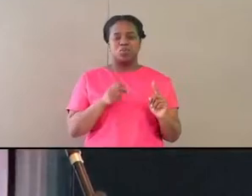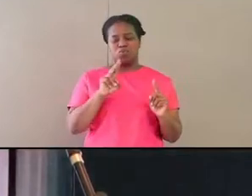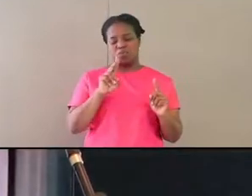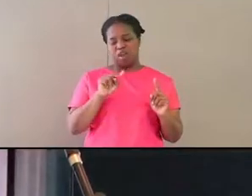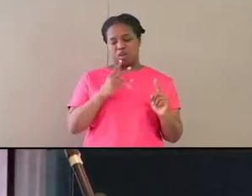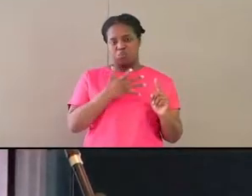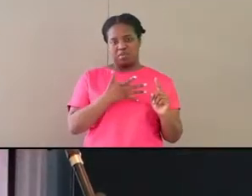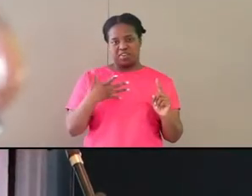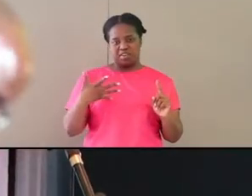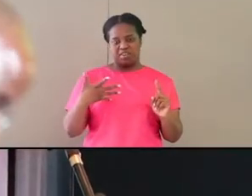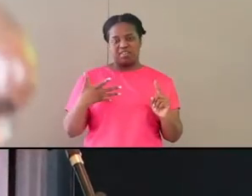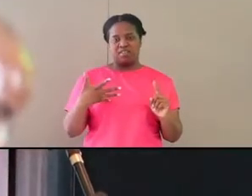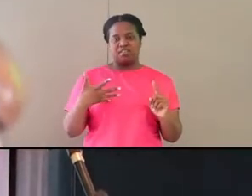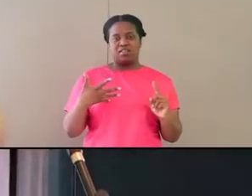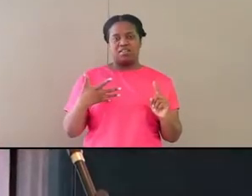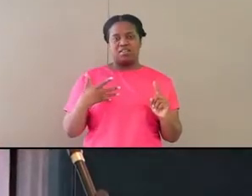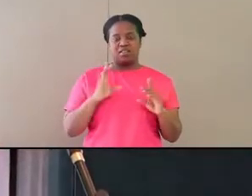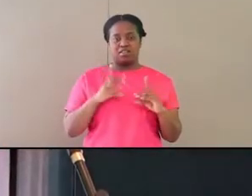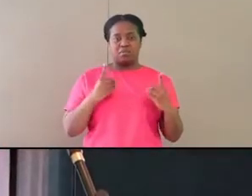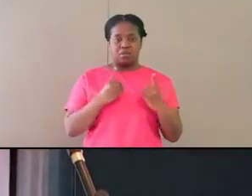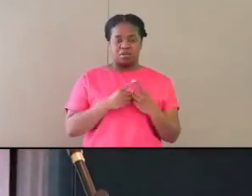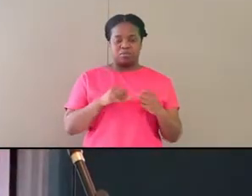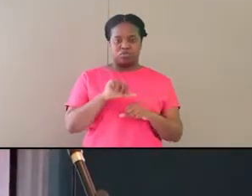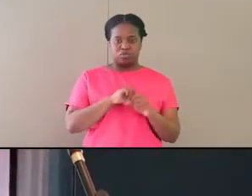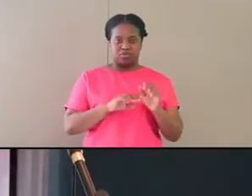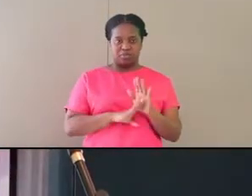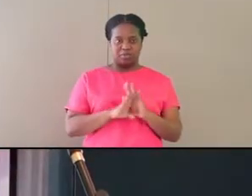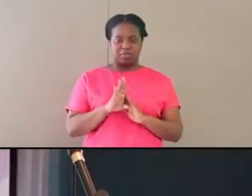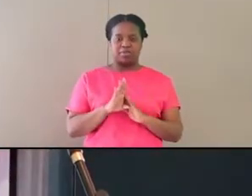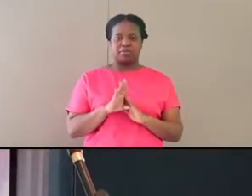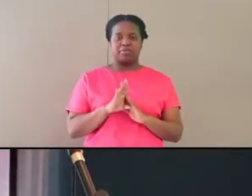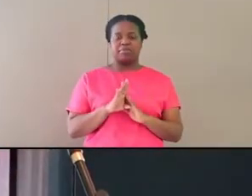and the Department of Social Development